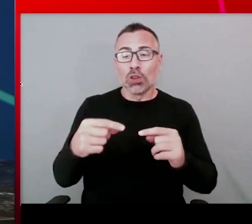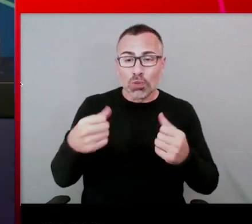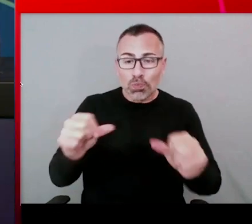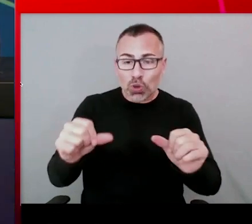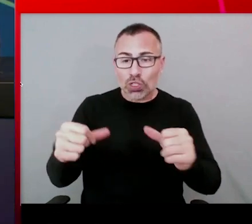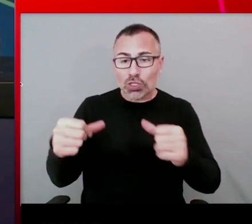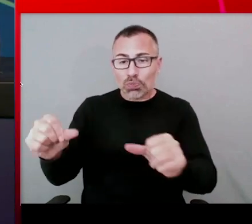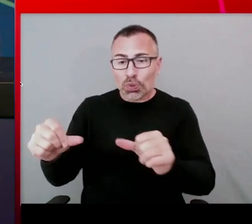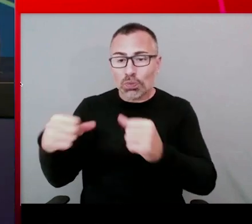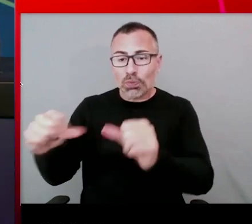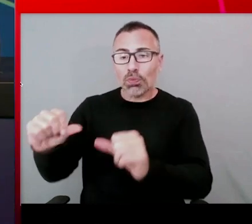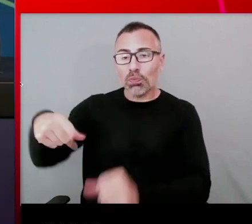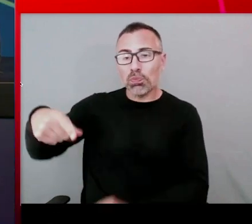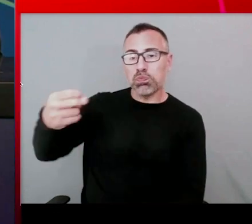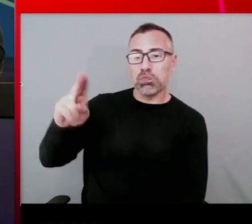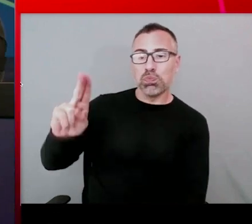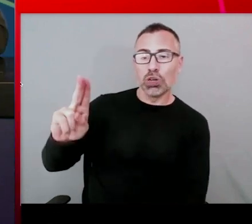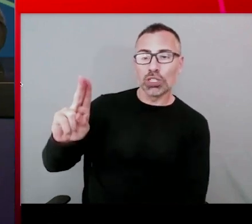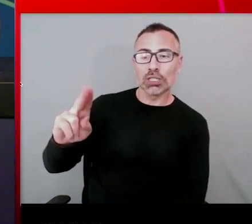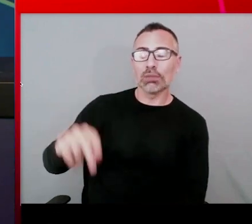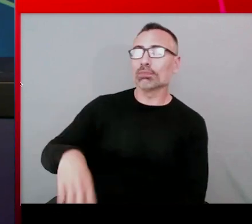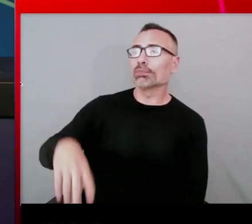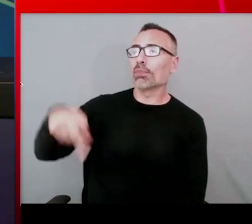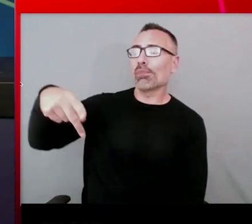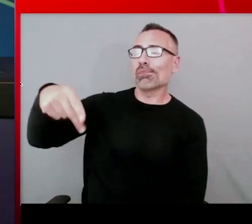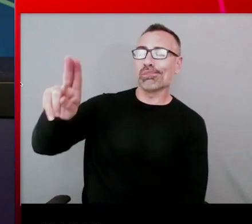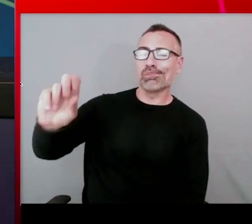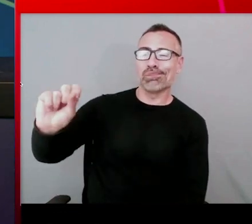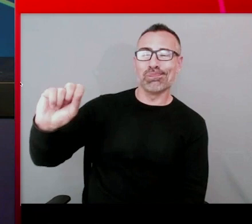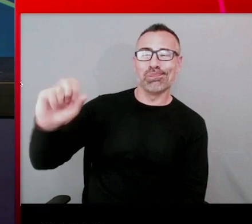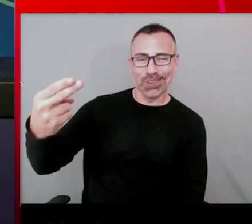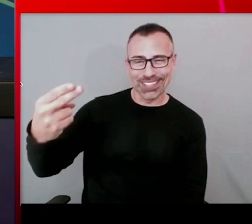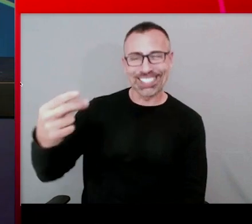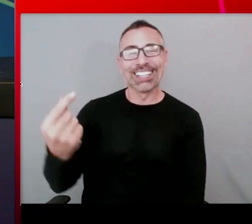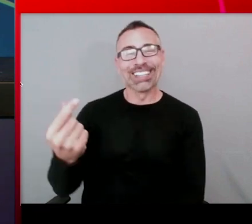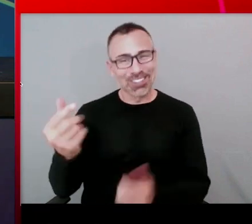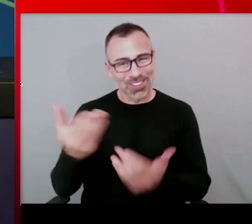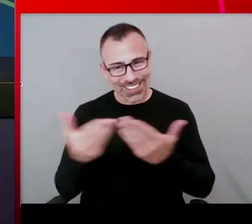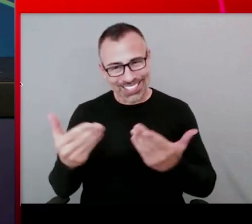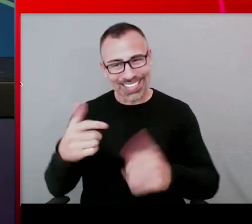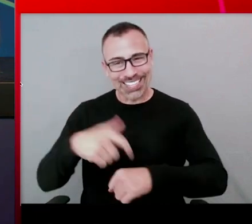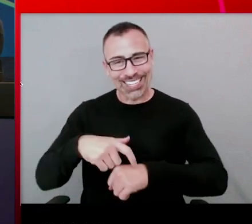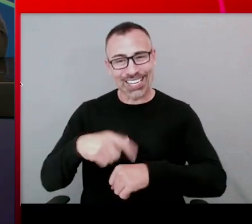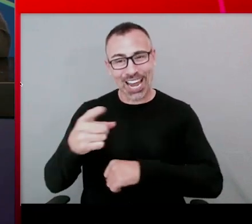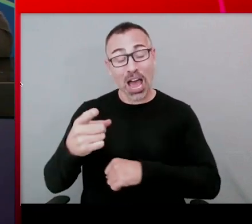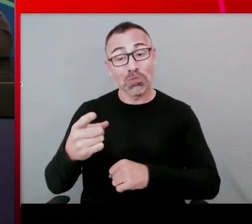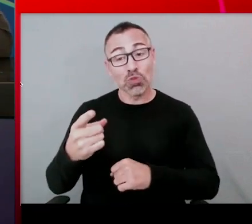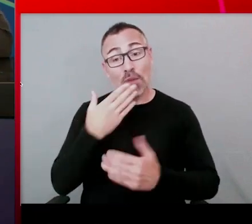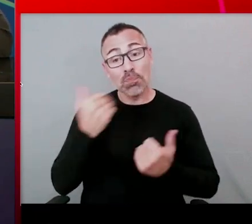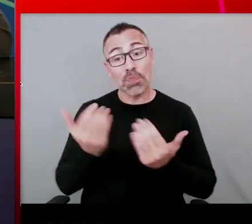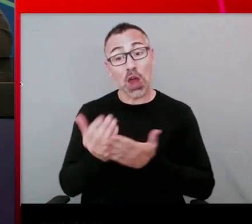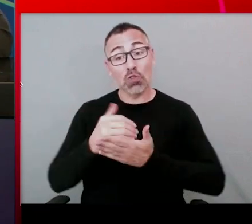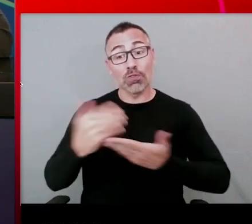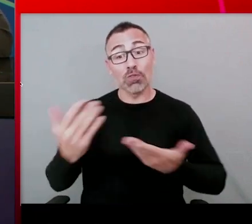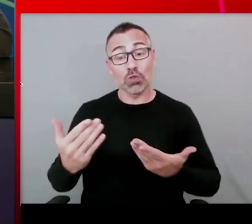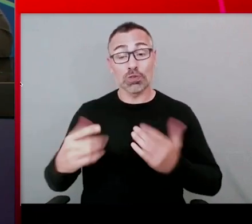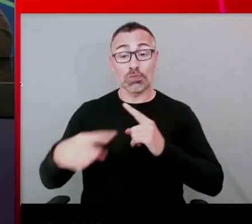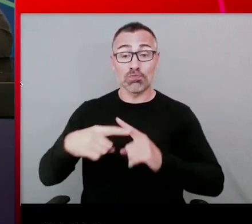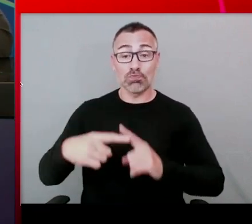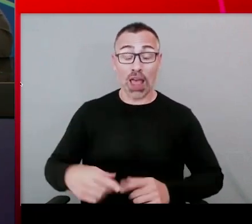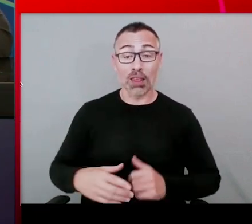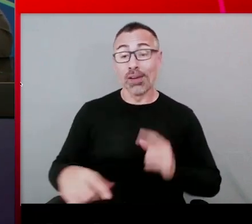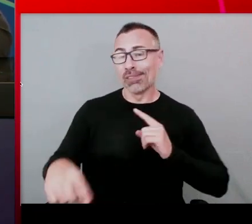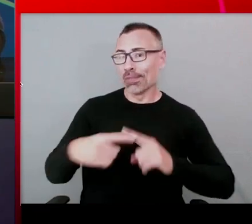get more attention on code reviews. And less pages in the middle of the night. And less pages. And and so you kind of said that the risk